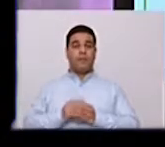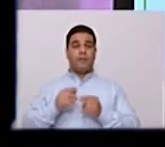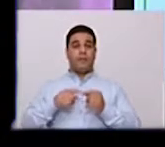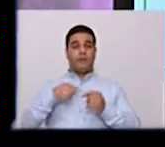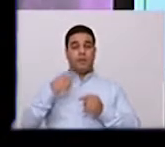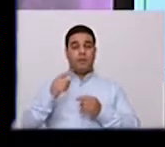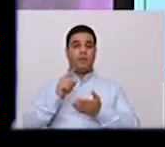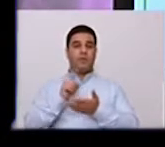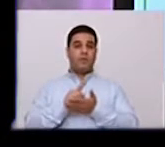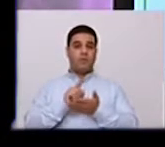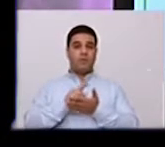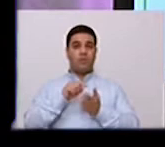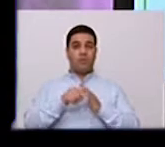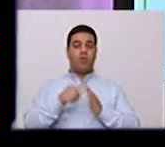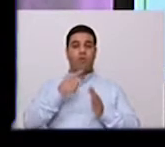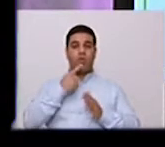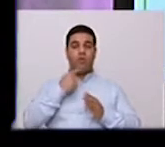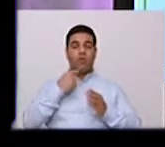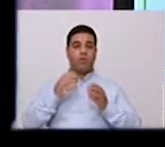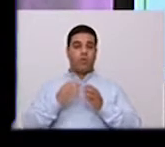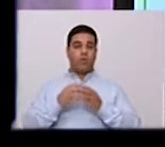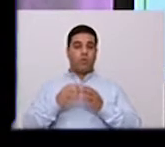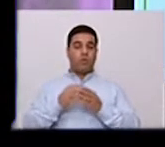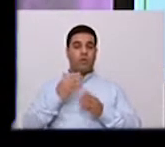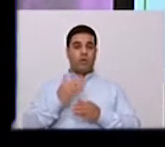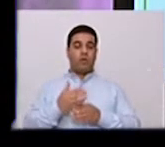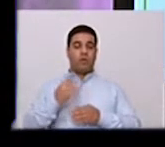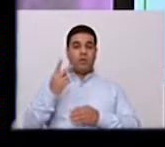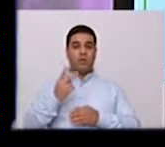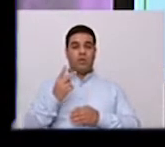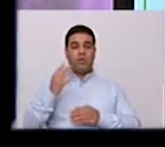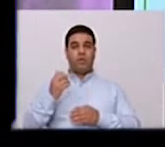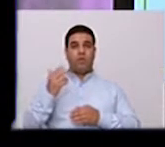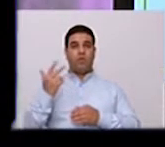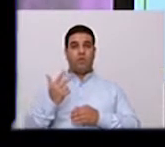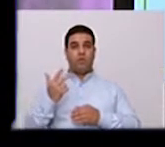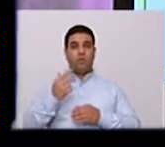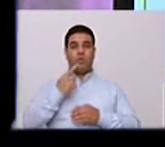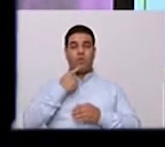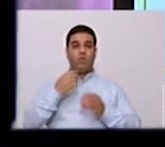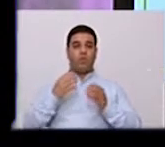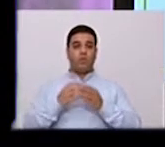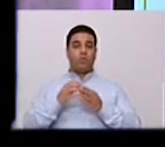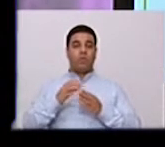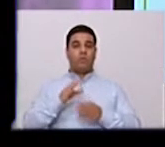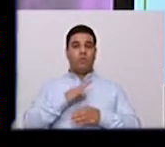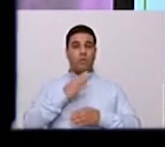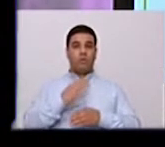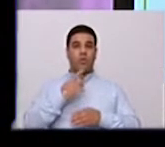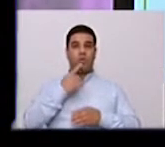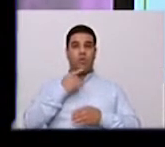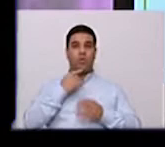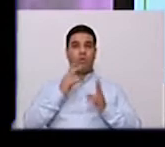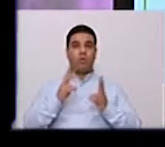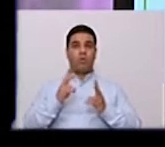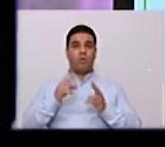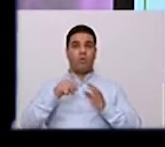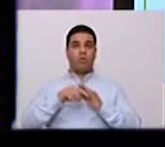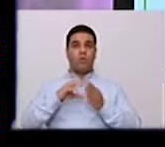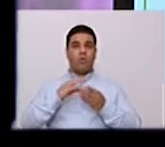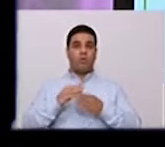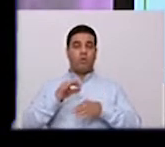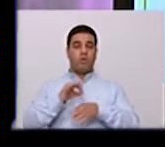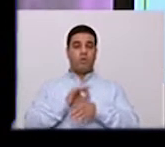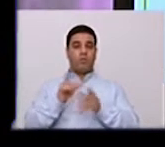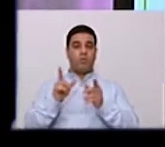Keyingi topshirig'imizda qon guruhlari bo'yicha ikkinchi va uchinchi qon guruhiga ega bo'lgan qoni normal ividigan